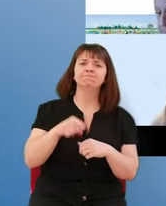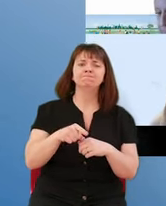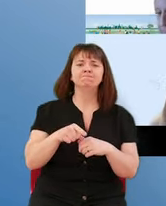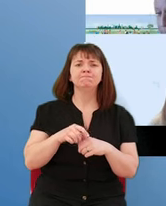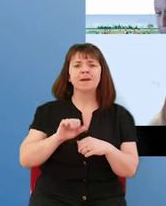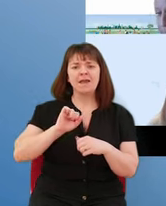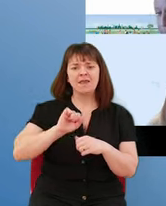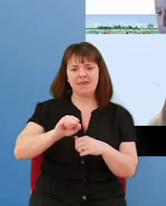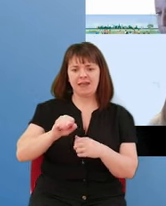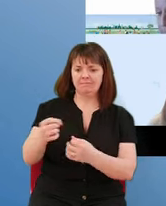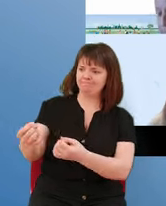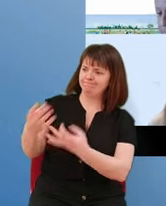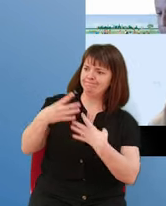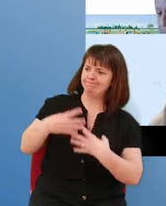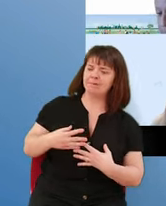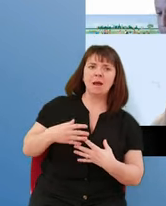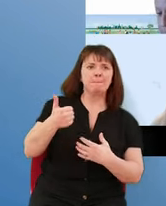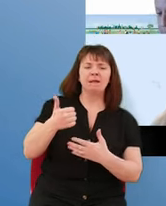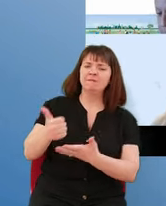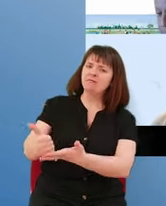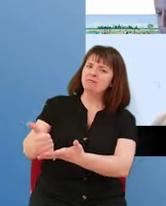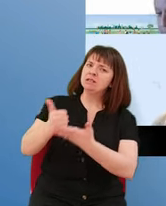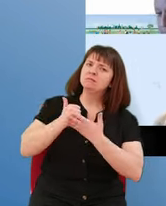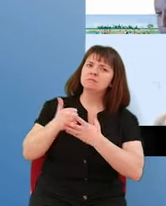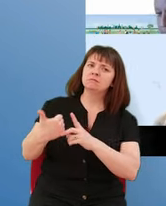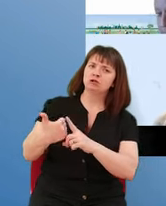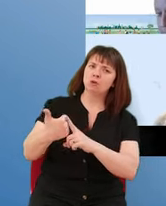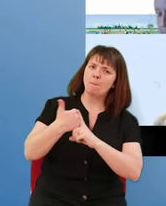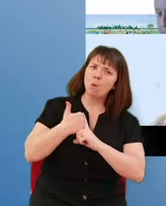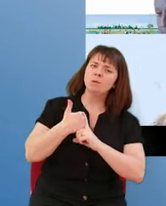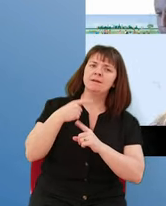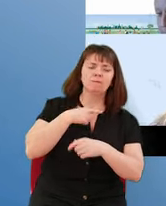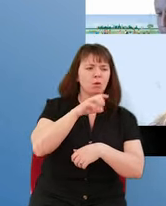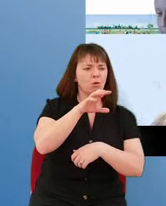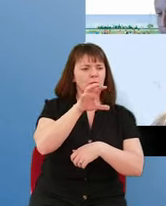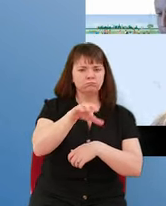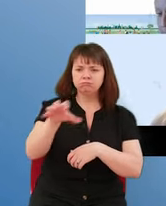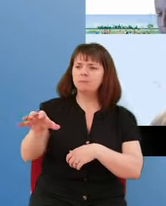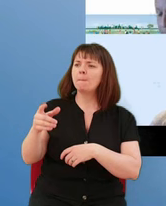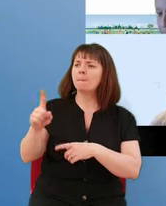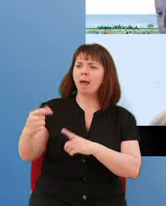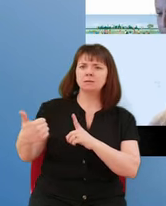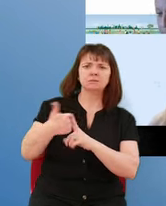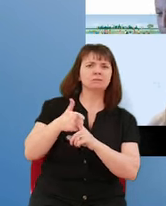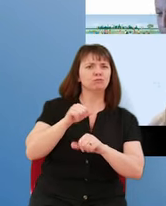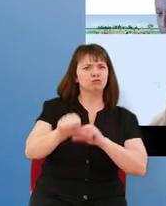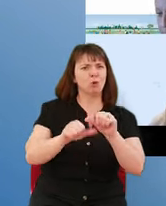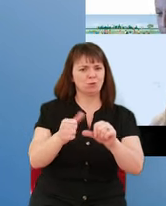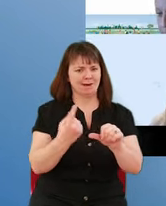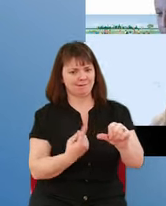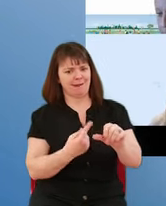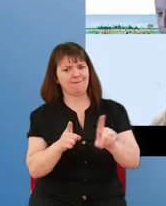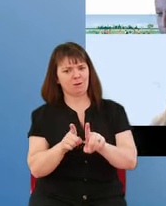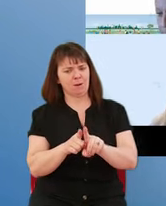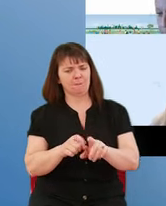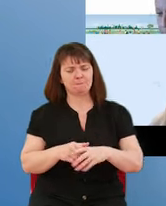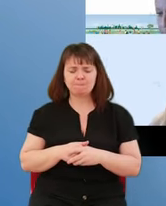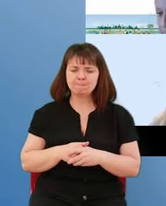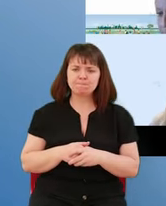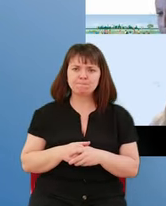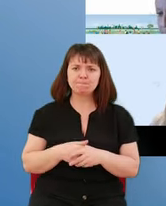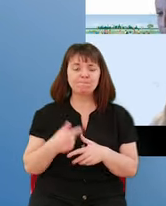So thank you for that. And also building on Kathy's point, it is a concern the LMC has raised